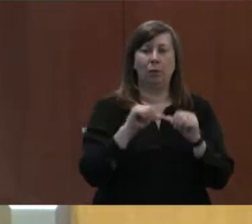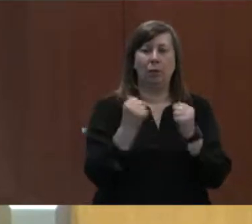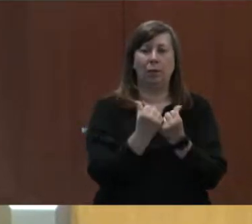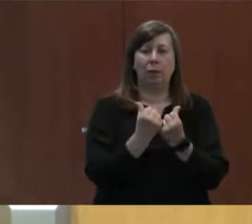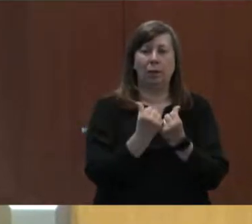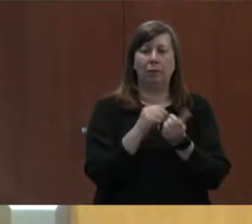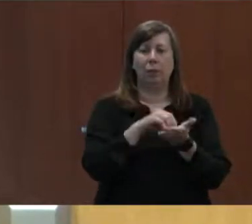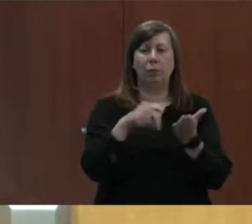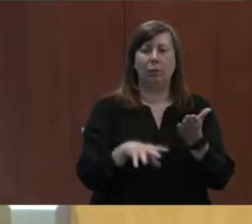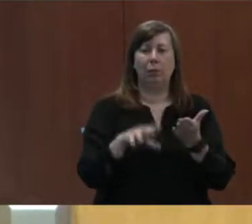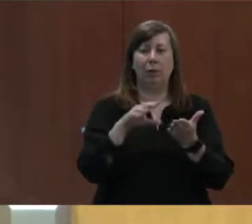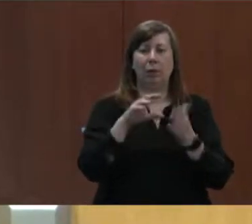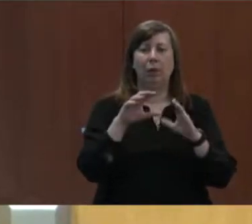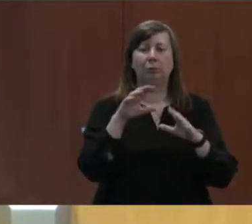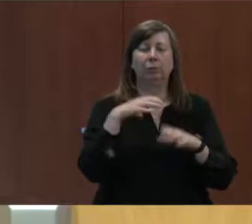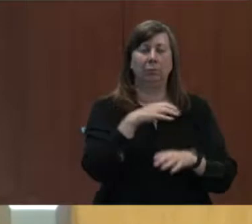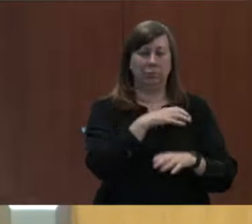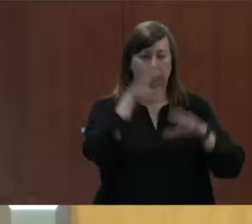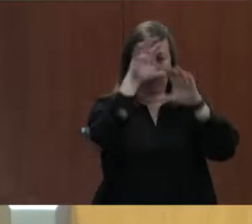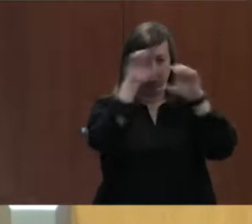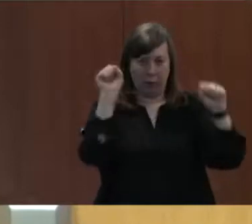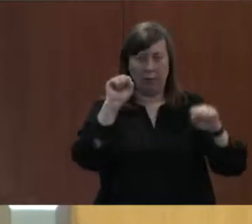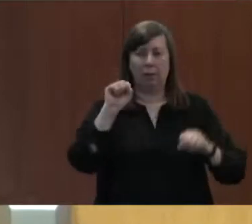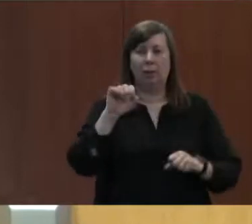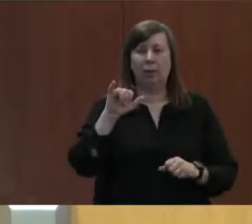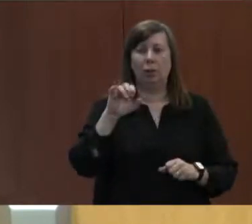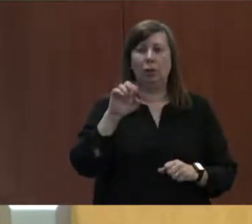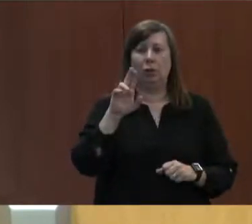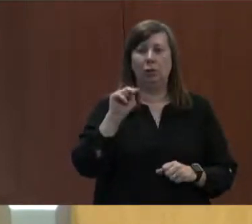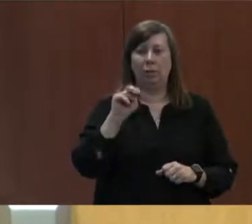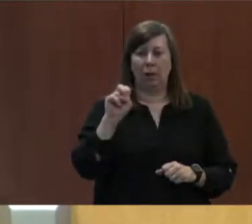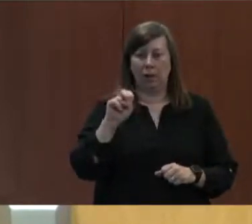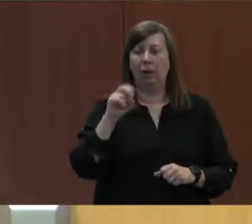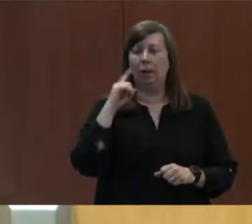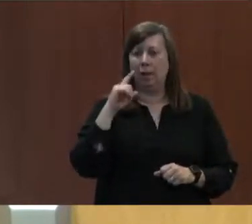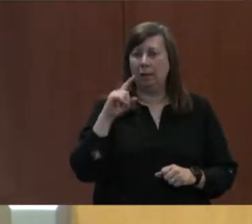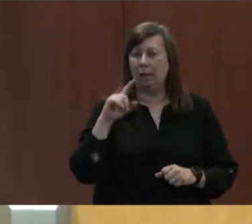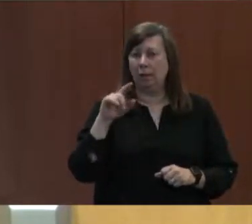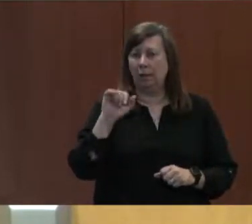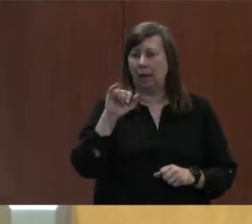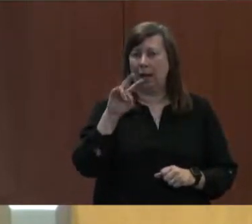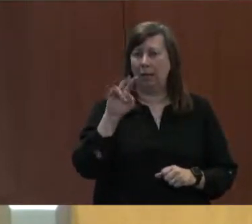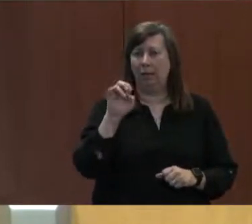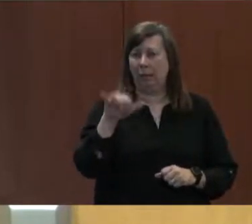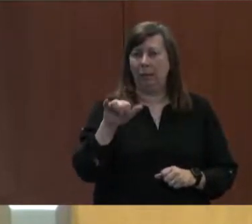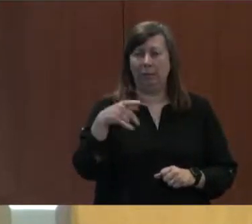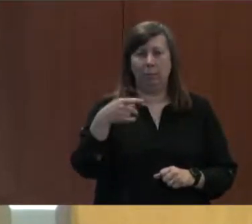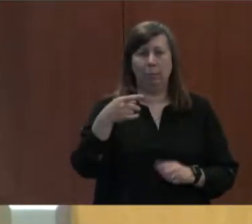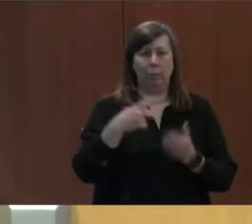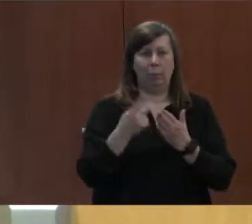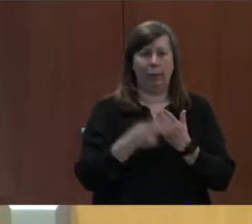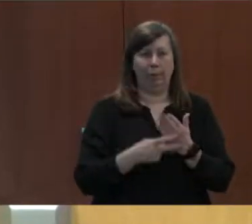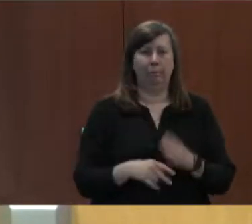of Student Council's president will be Ifan Zhang, and he is a current junior at North High in the IB program.